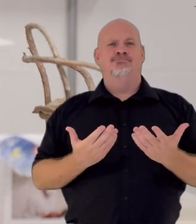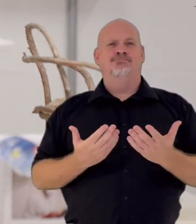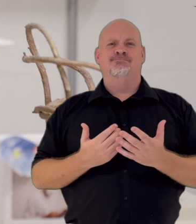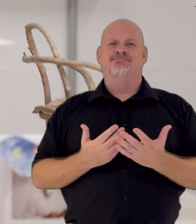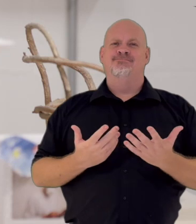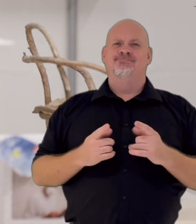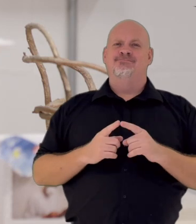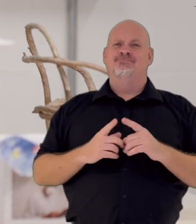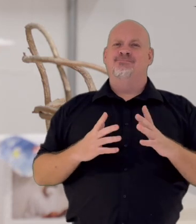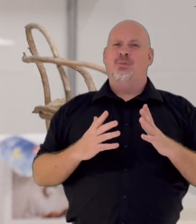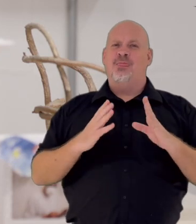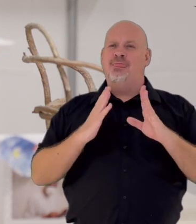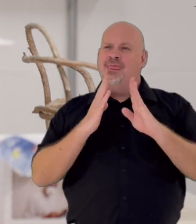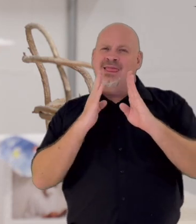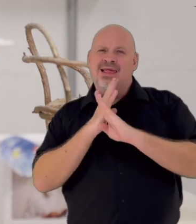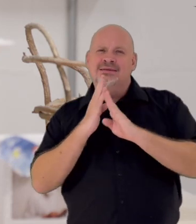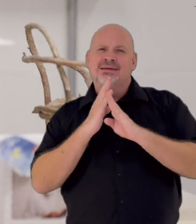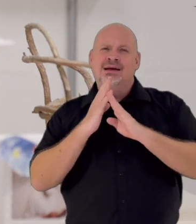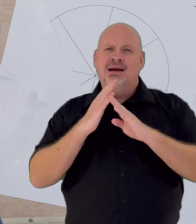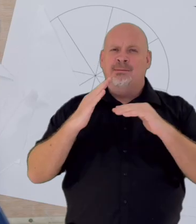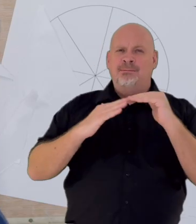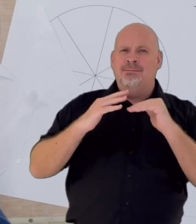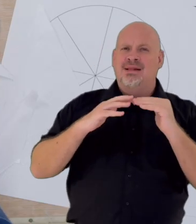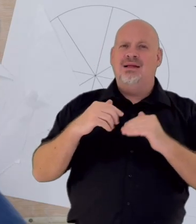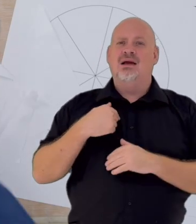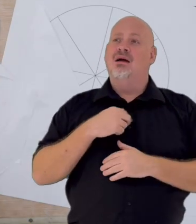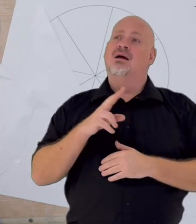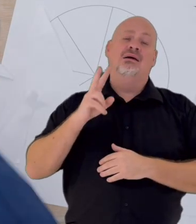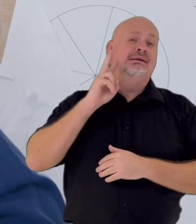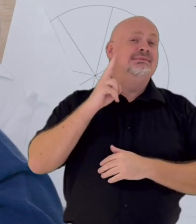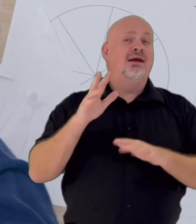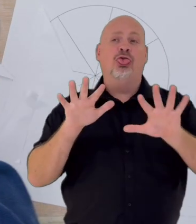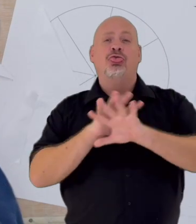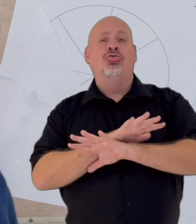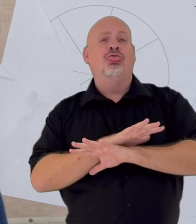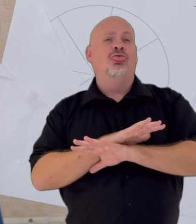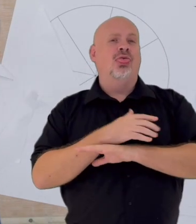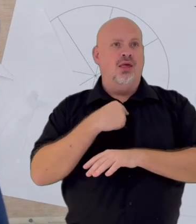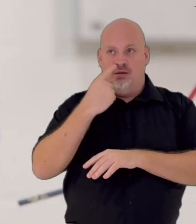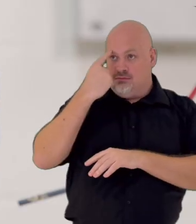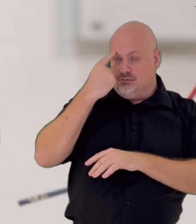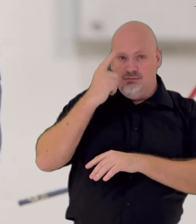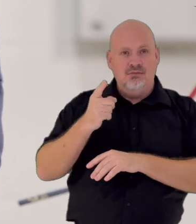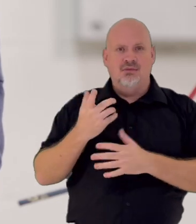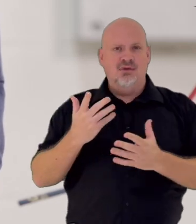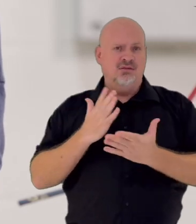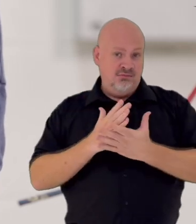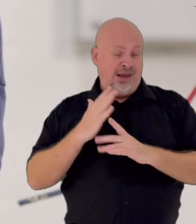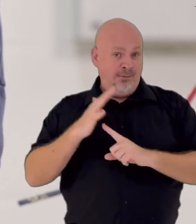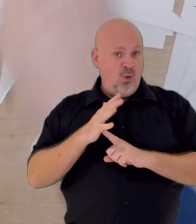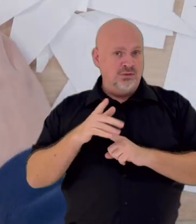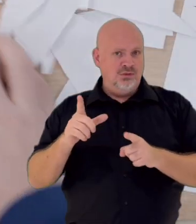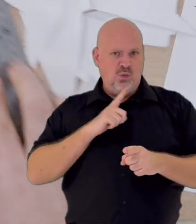hidden, benign buildings that we don't really think about too much. But they're so important because they provide us all with